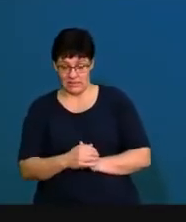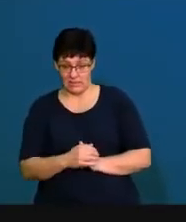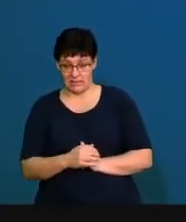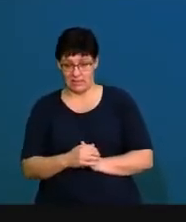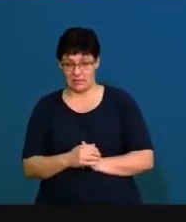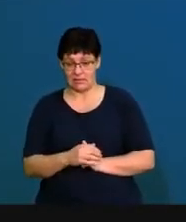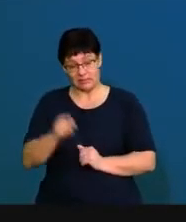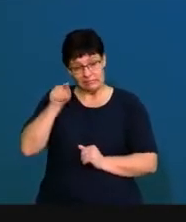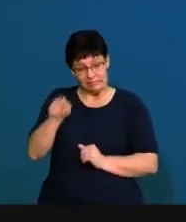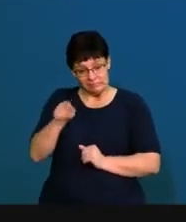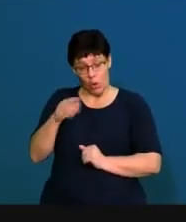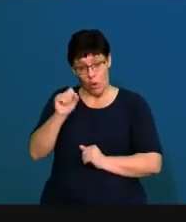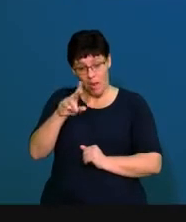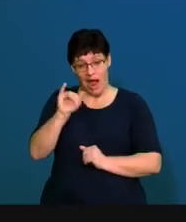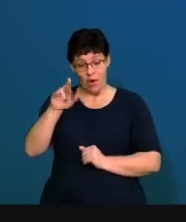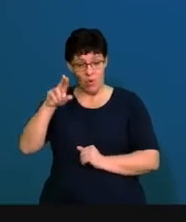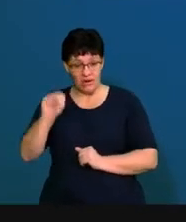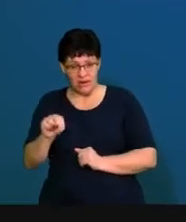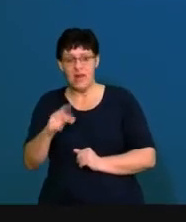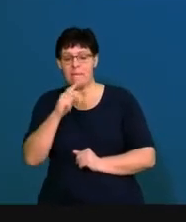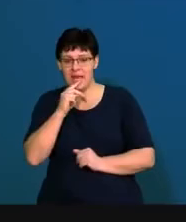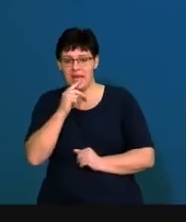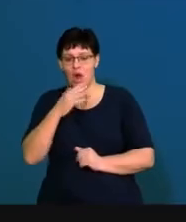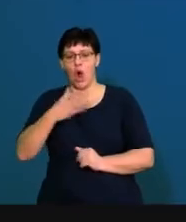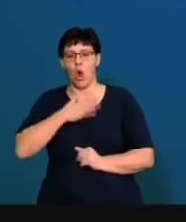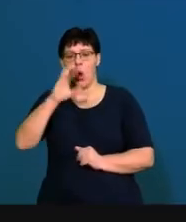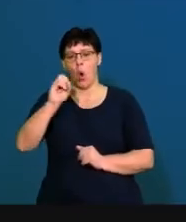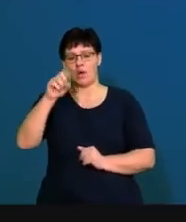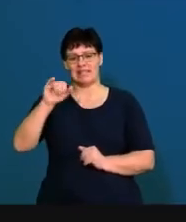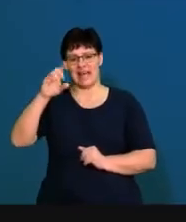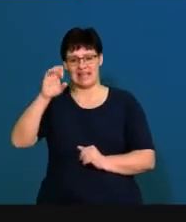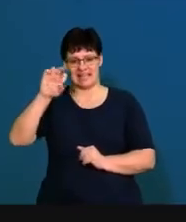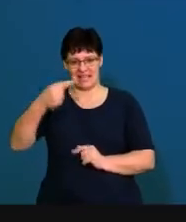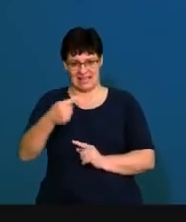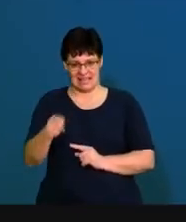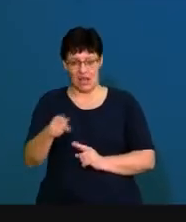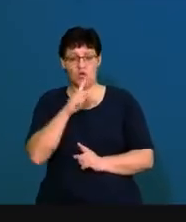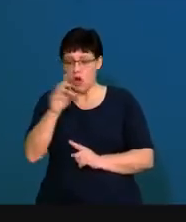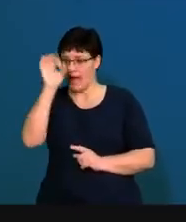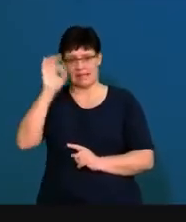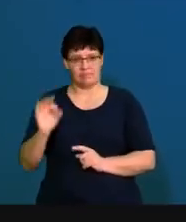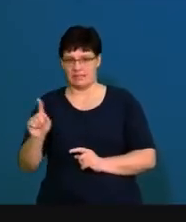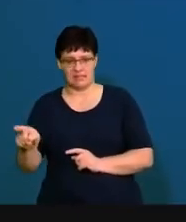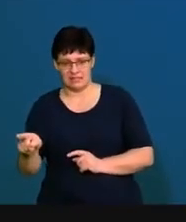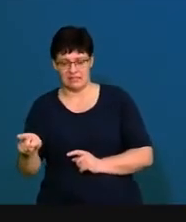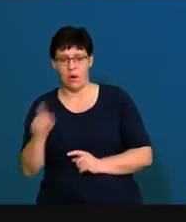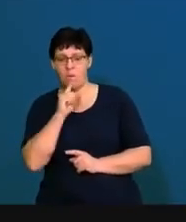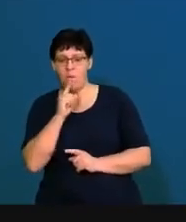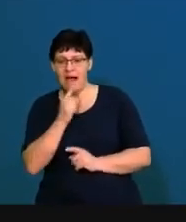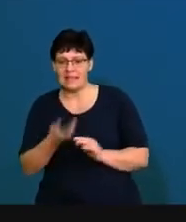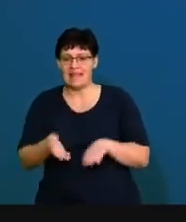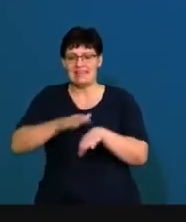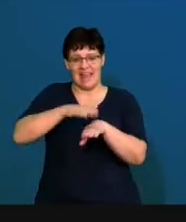that these copper ions are actually the oxidizing agent, not the copper atoms. Because what